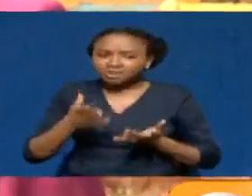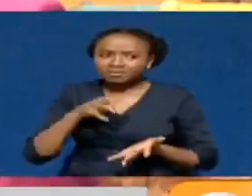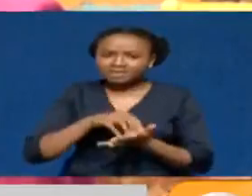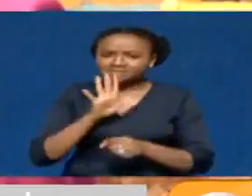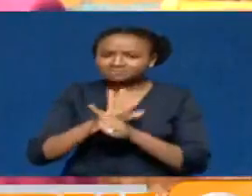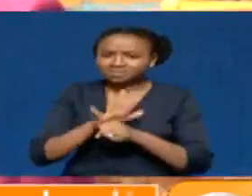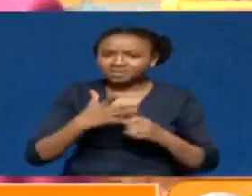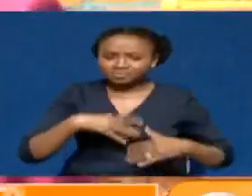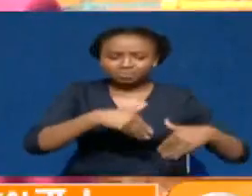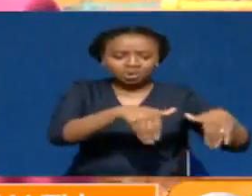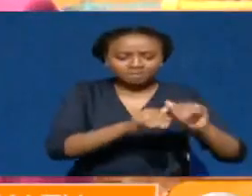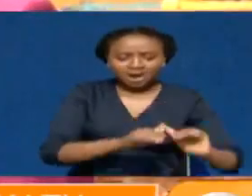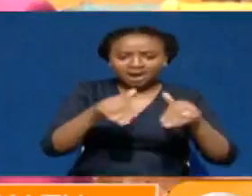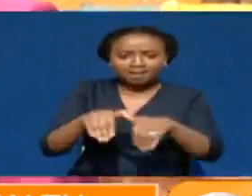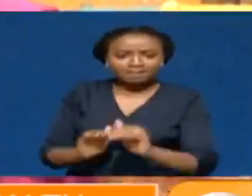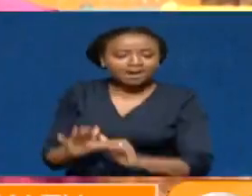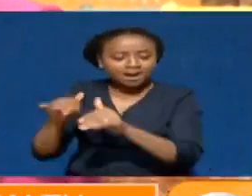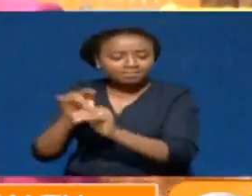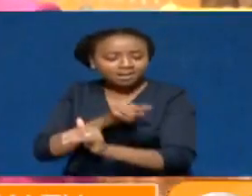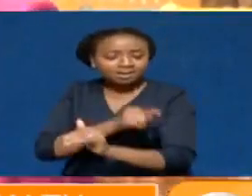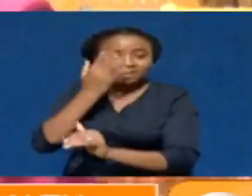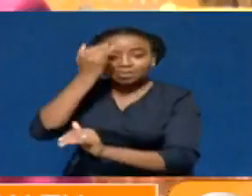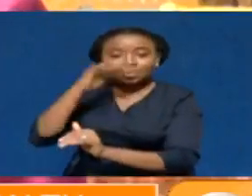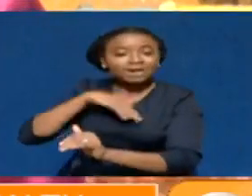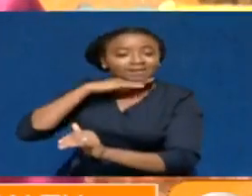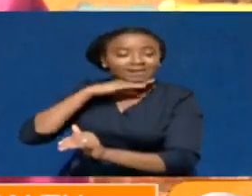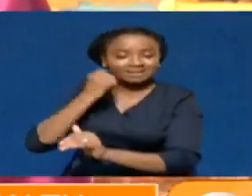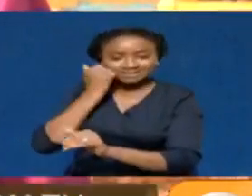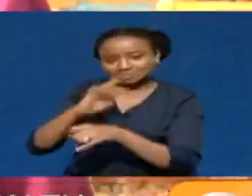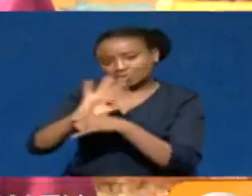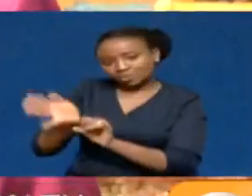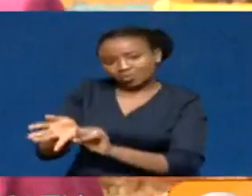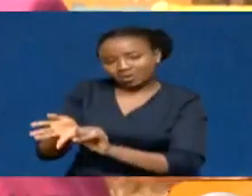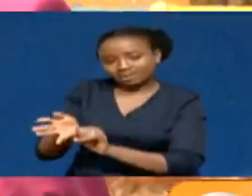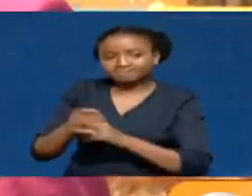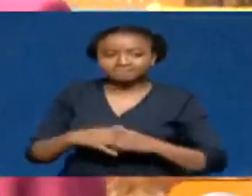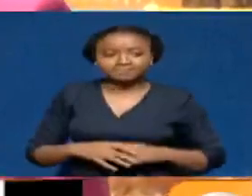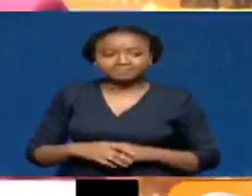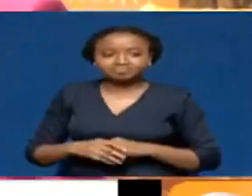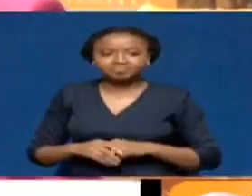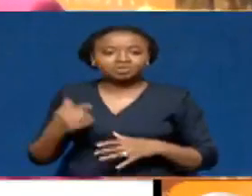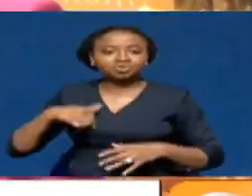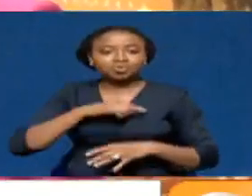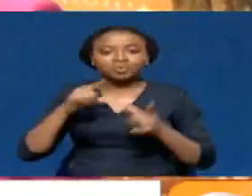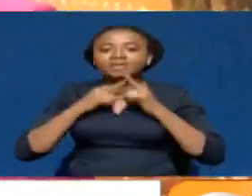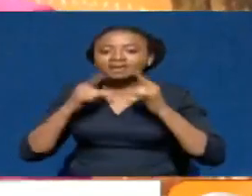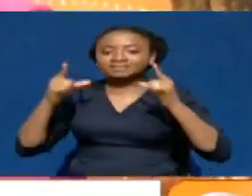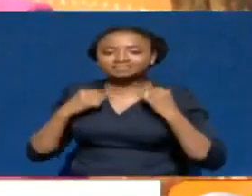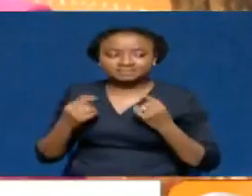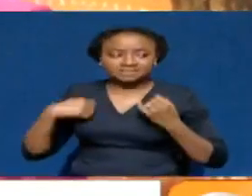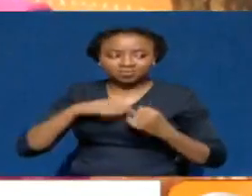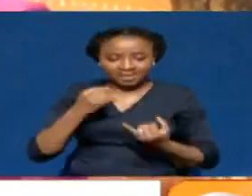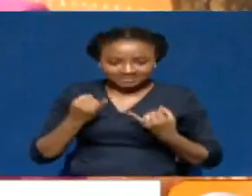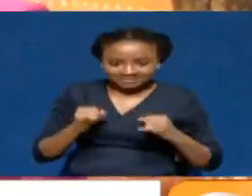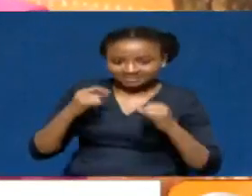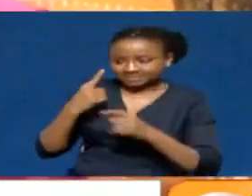now because of the issue of COVID and other things that bring death. And so as pastors, we are trying to